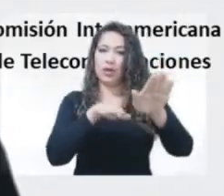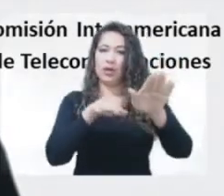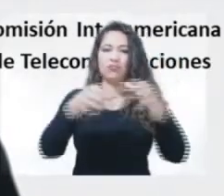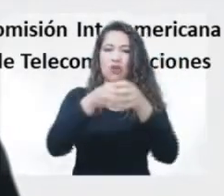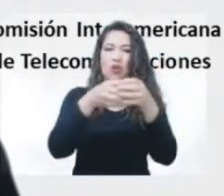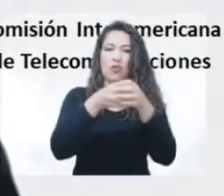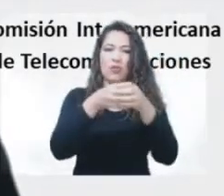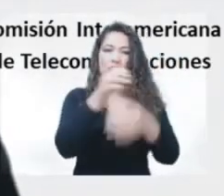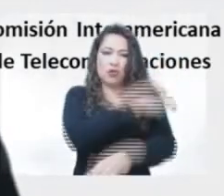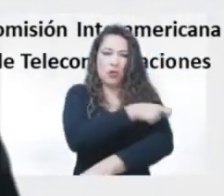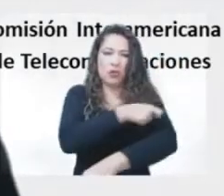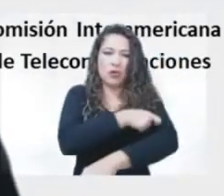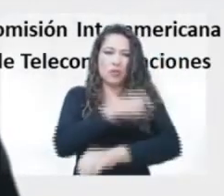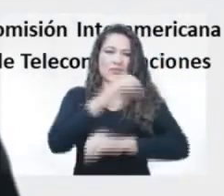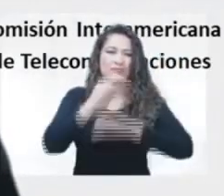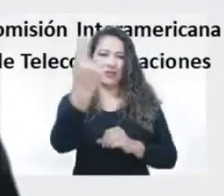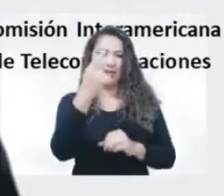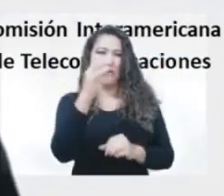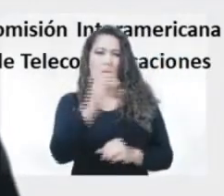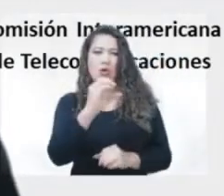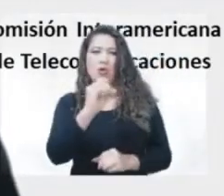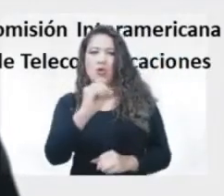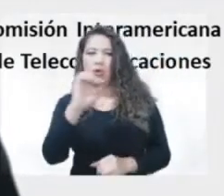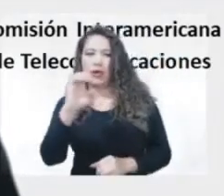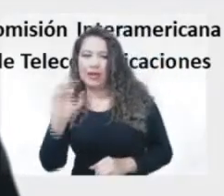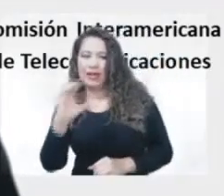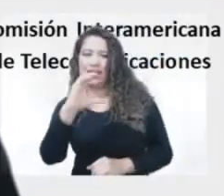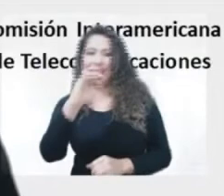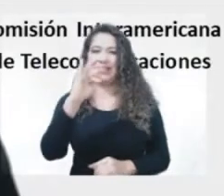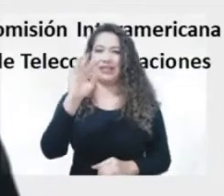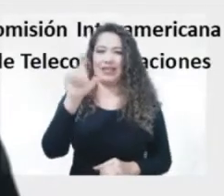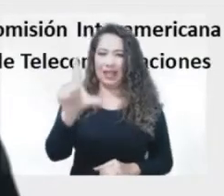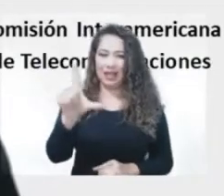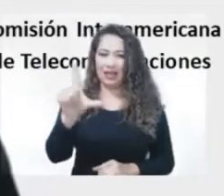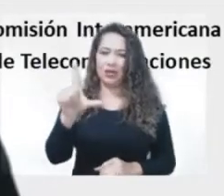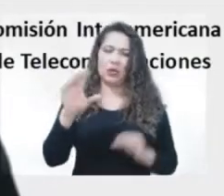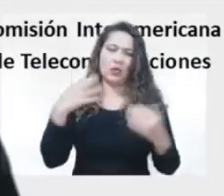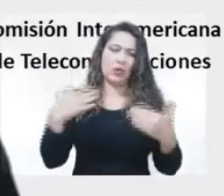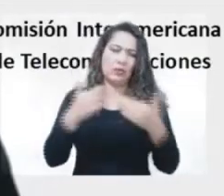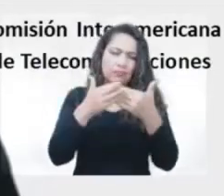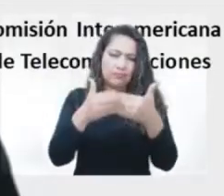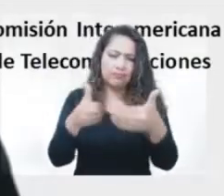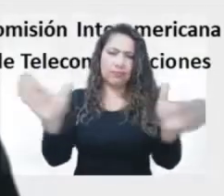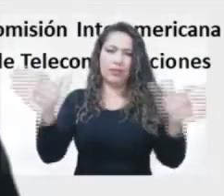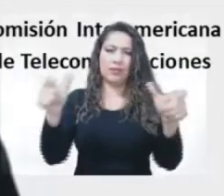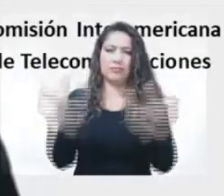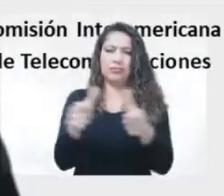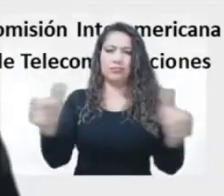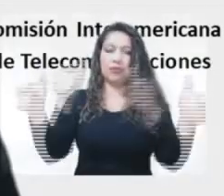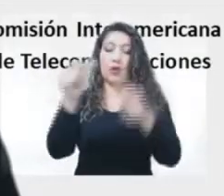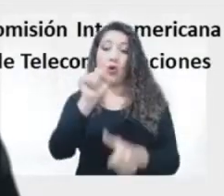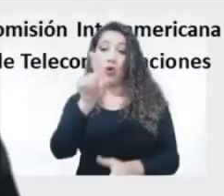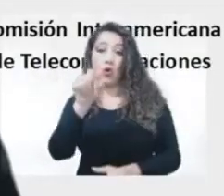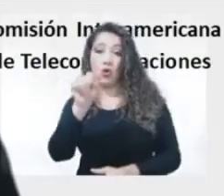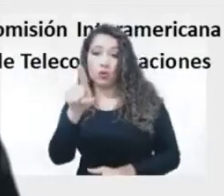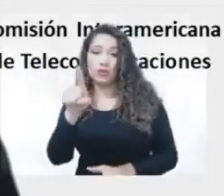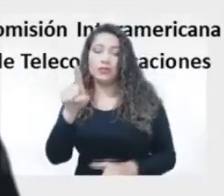of the Inter-American Commission for Telecommunications, CITEL, to open this